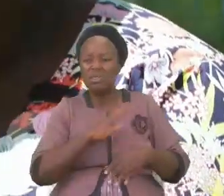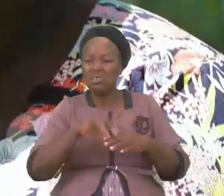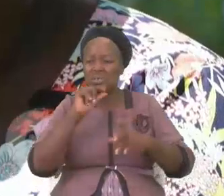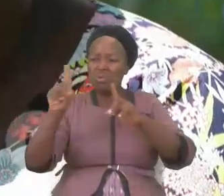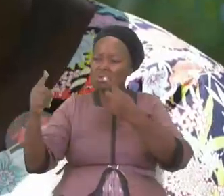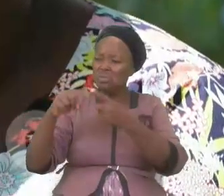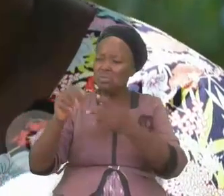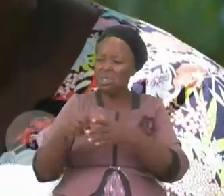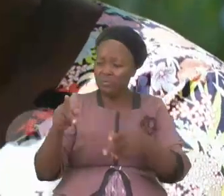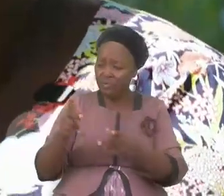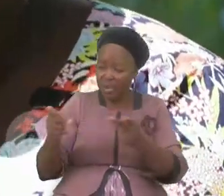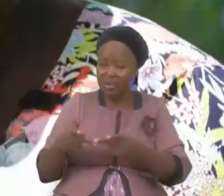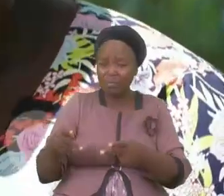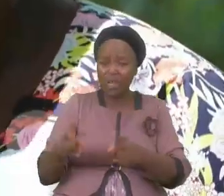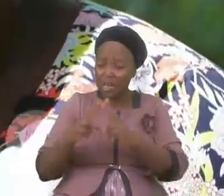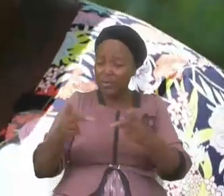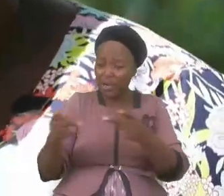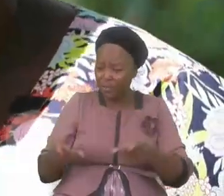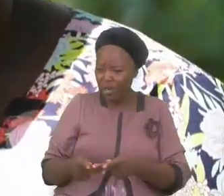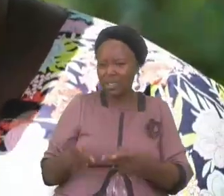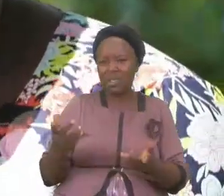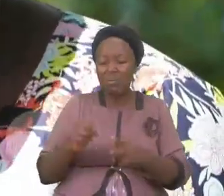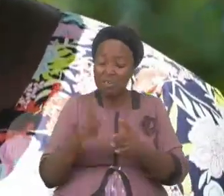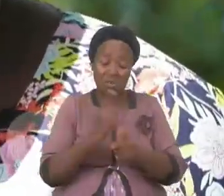am, that my miracle will come.